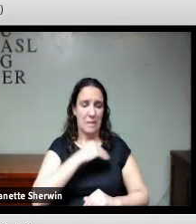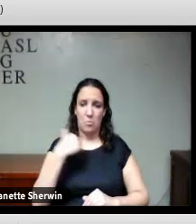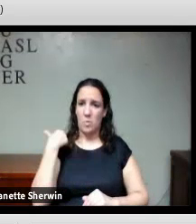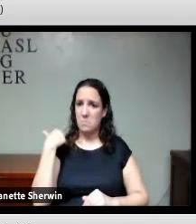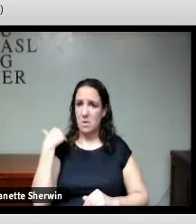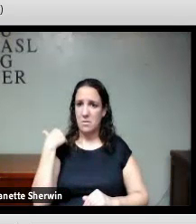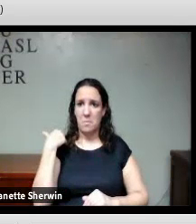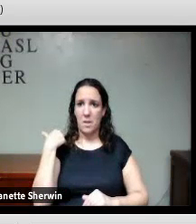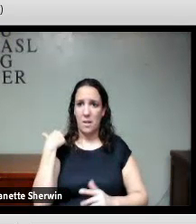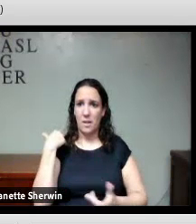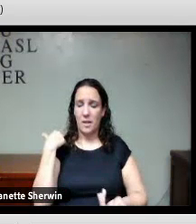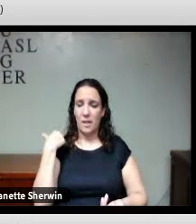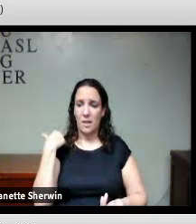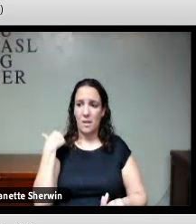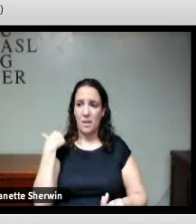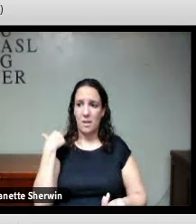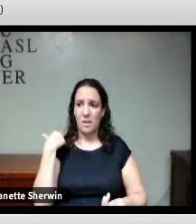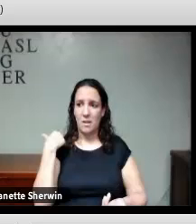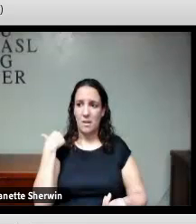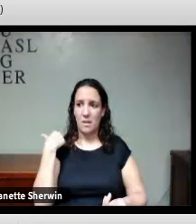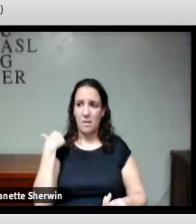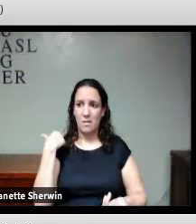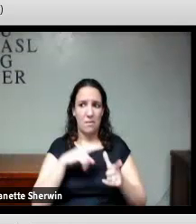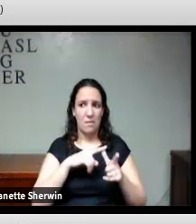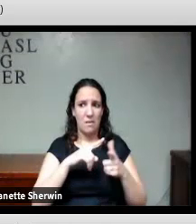the customer, I want them to say I'm sorry.